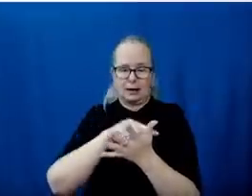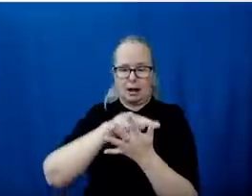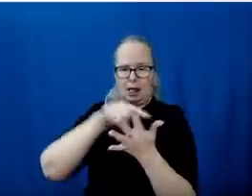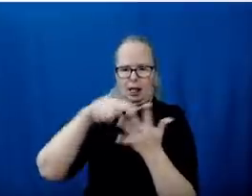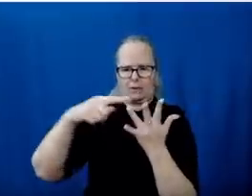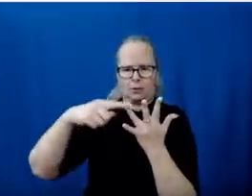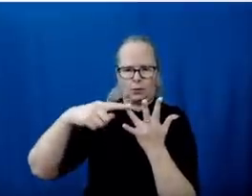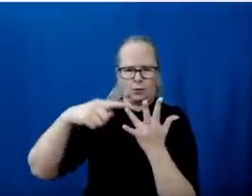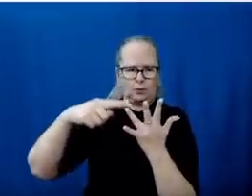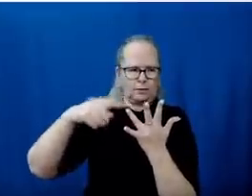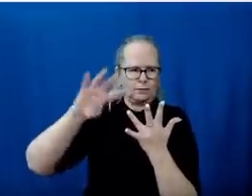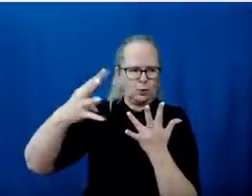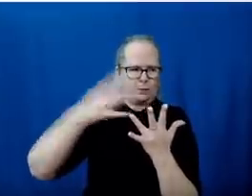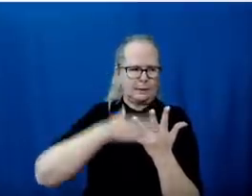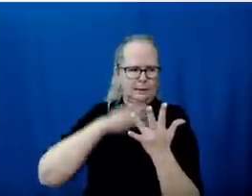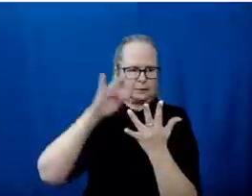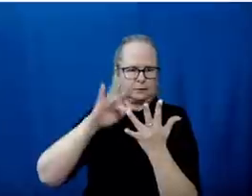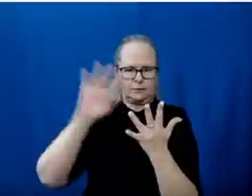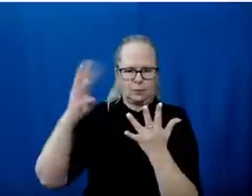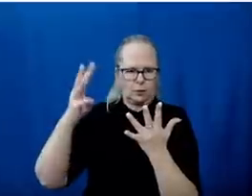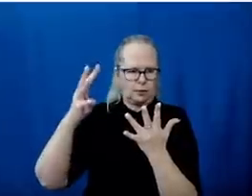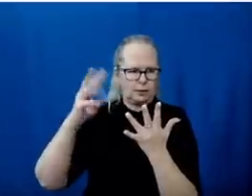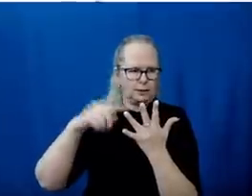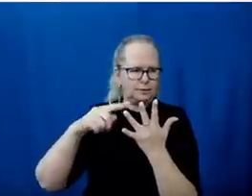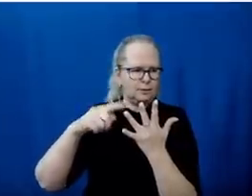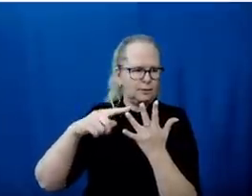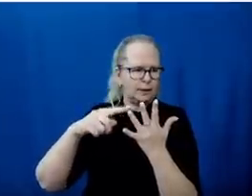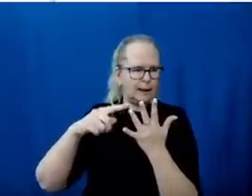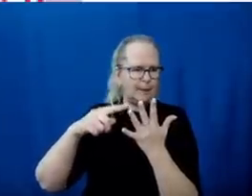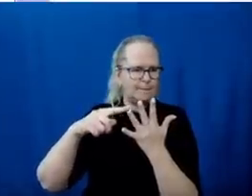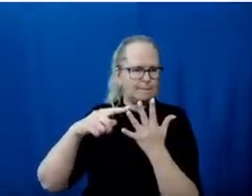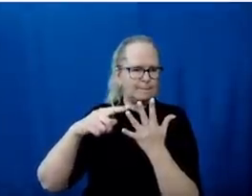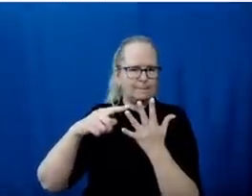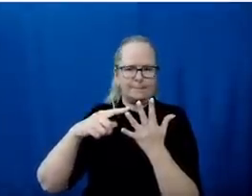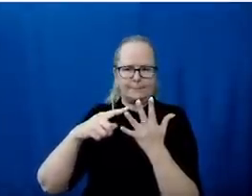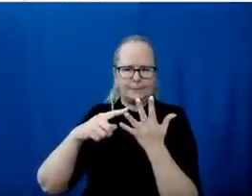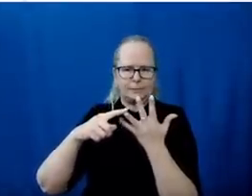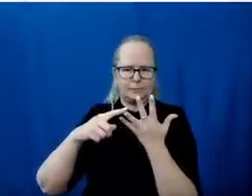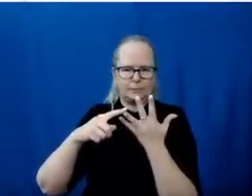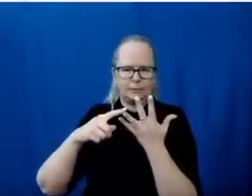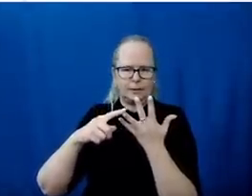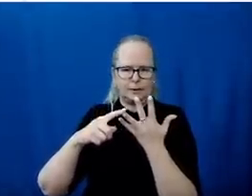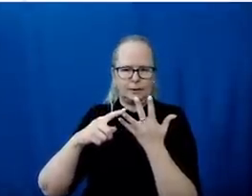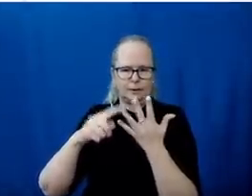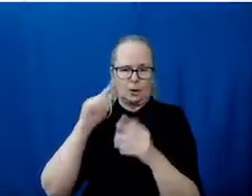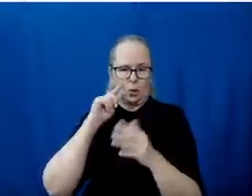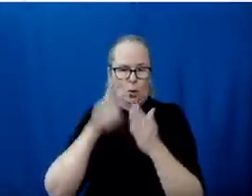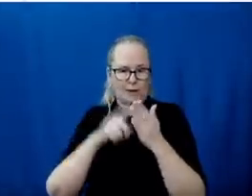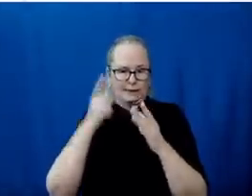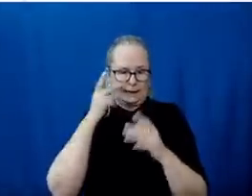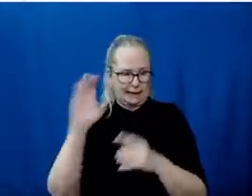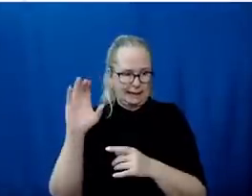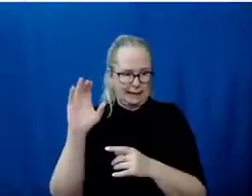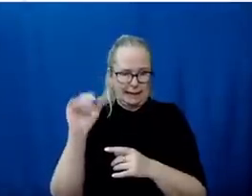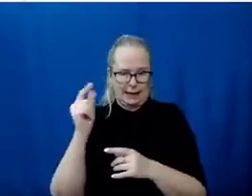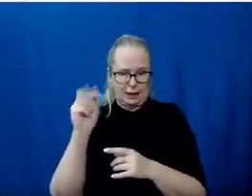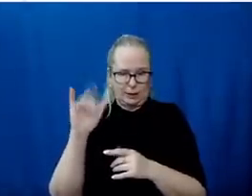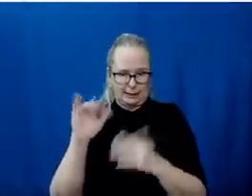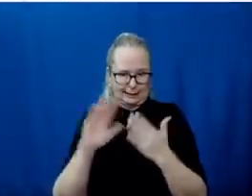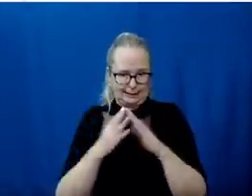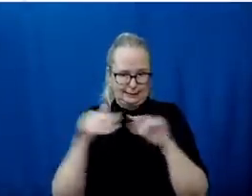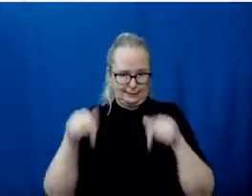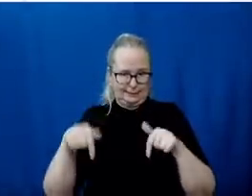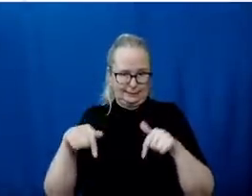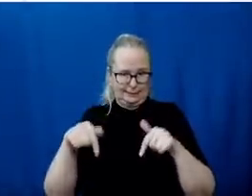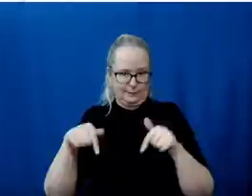And then the wastewater tab, it's the fourth one over. All right. And so here we see a schematic for the